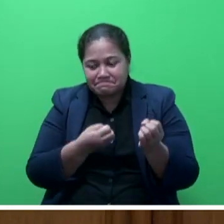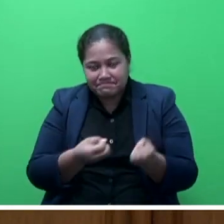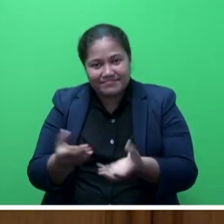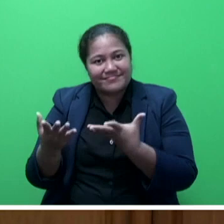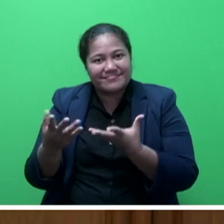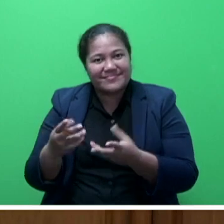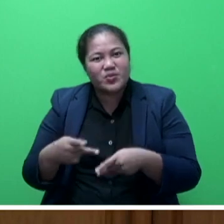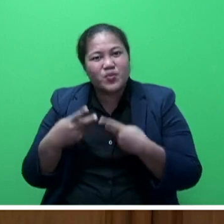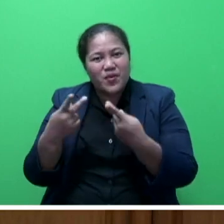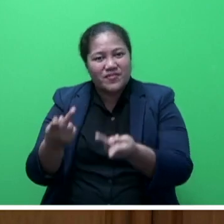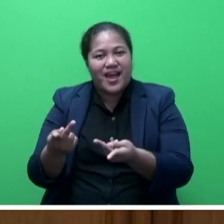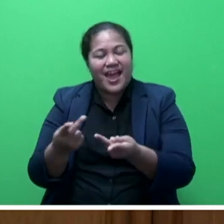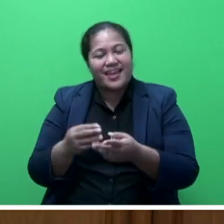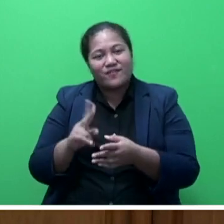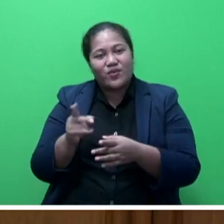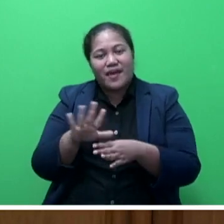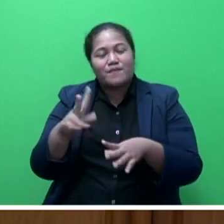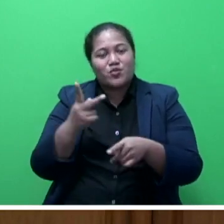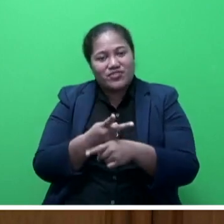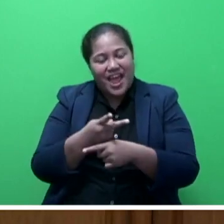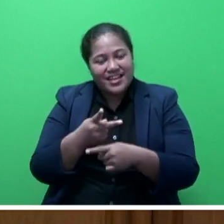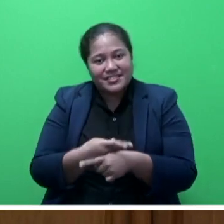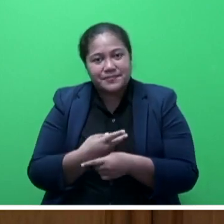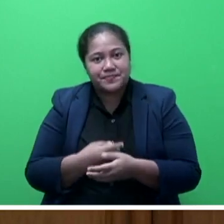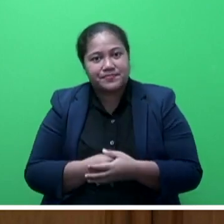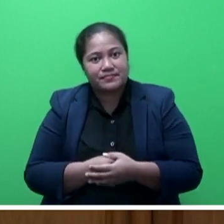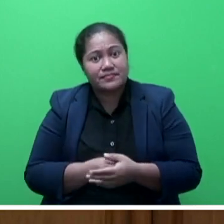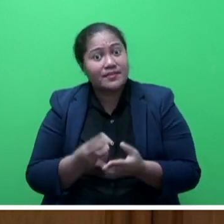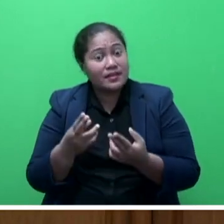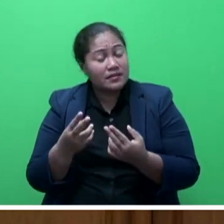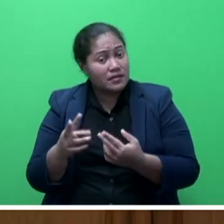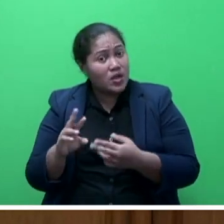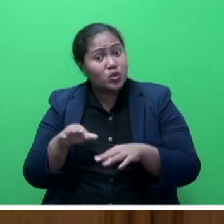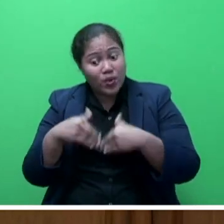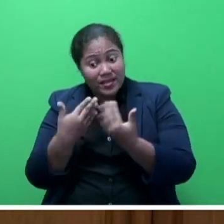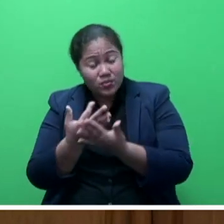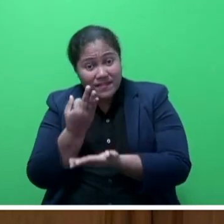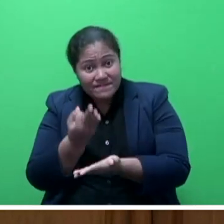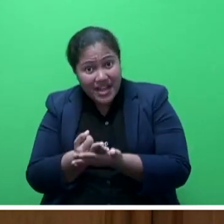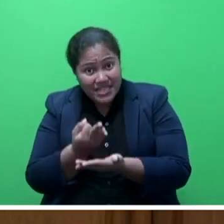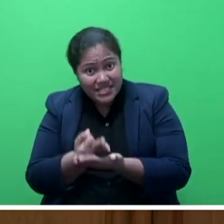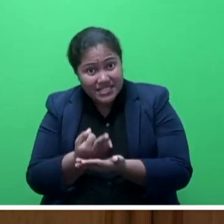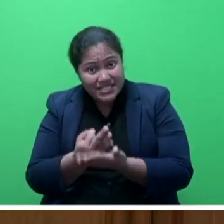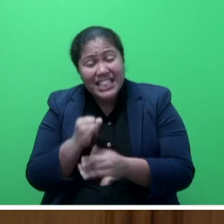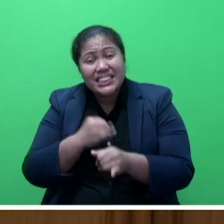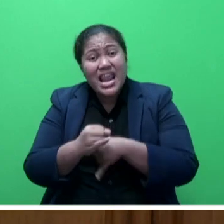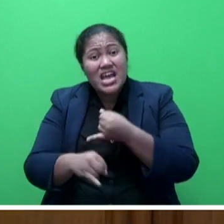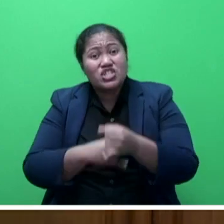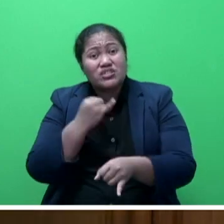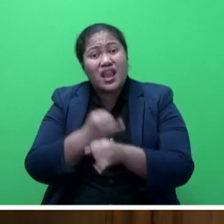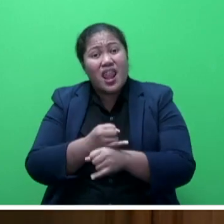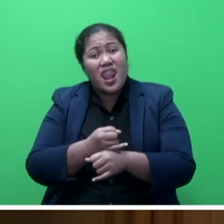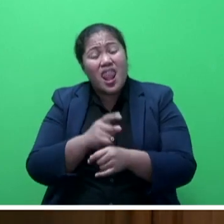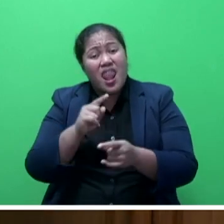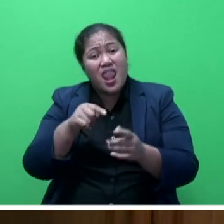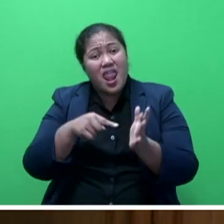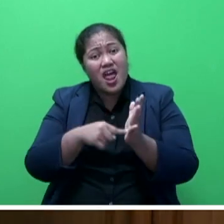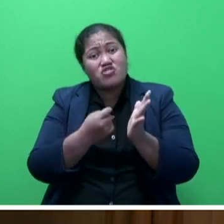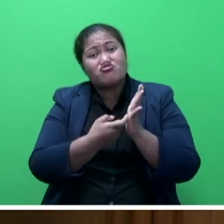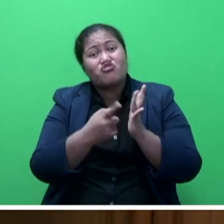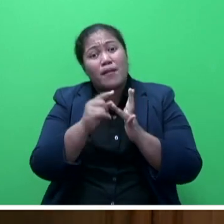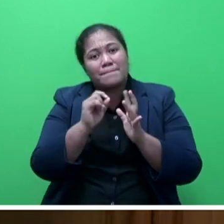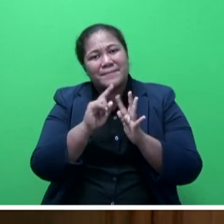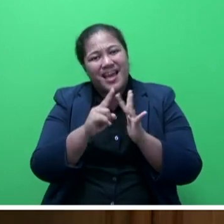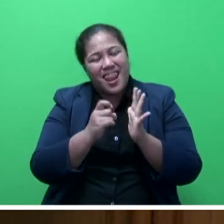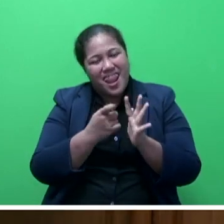and fisheries products. With funding from the International Tropical Timber Organization, the Ministry has been